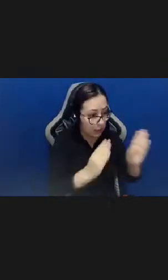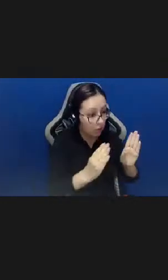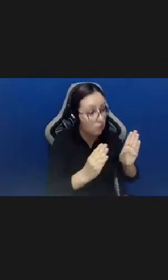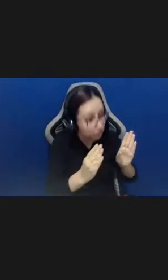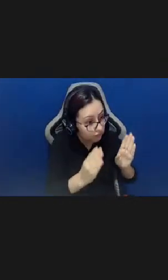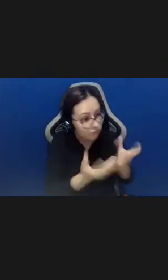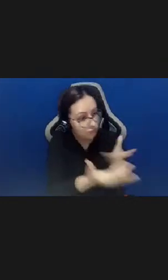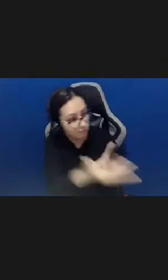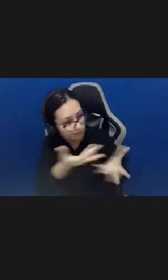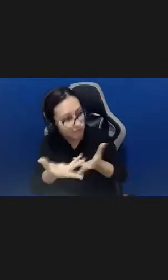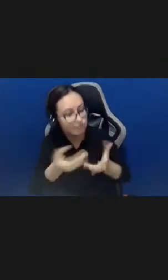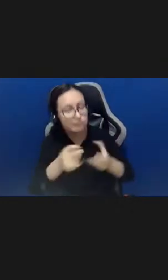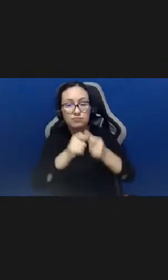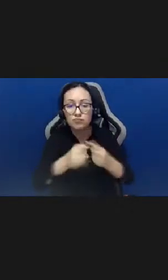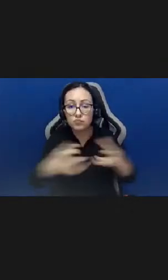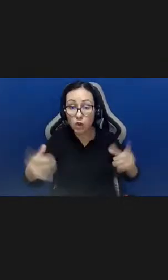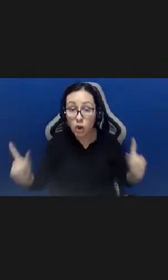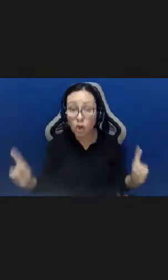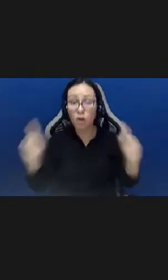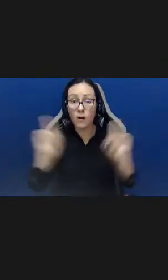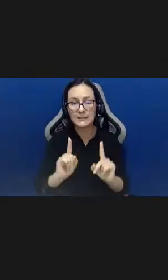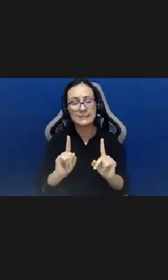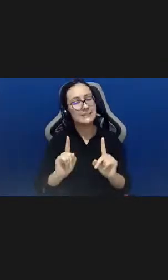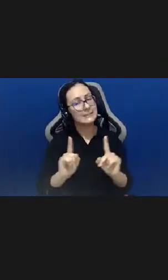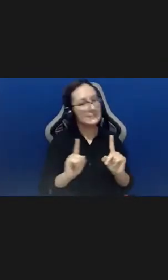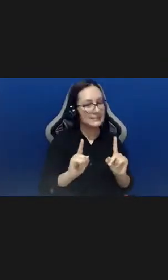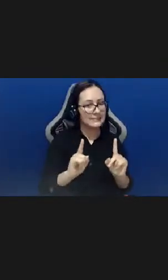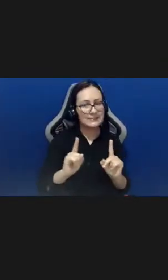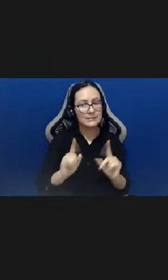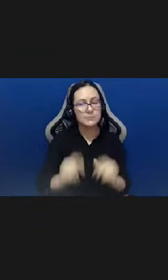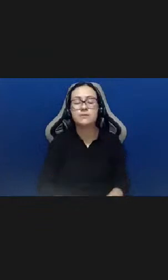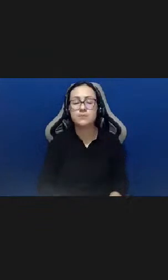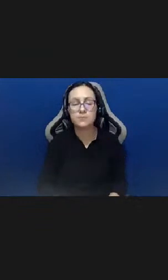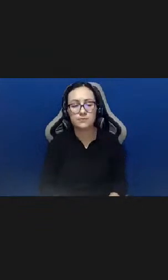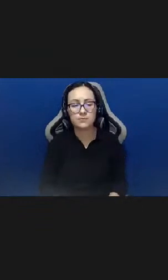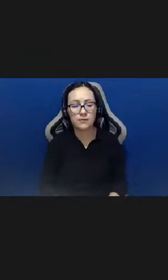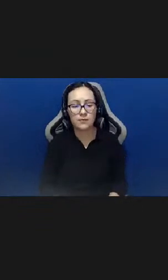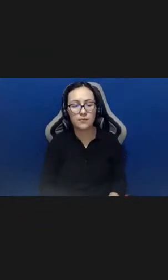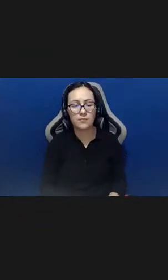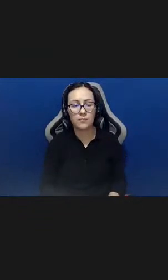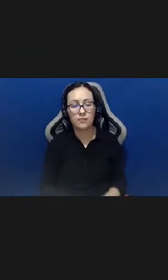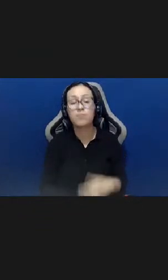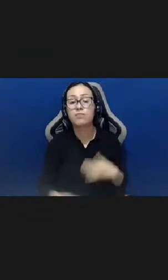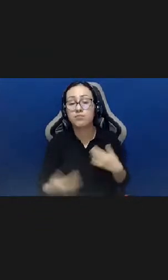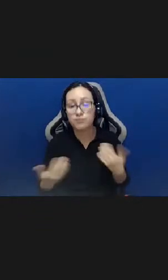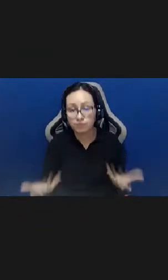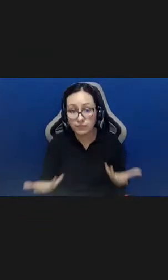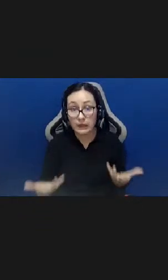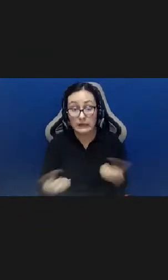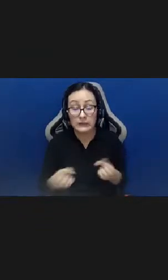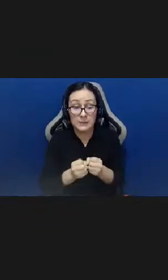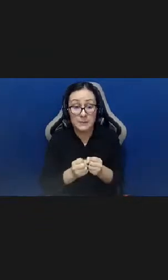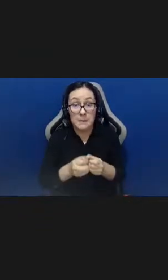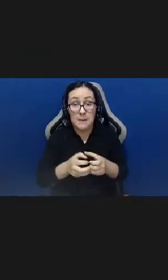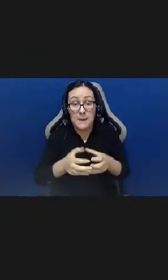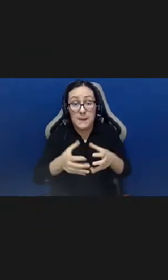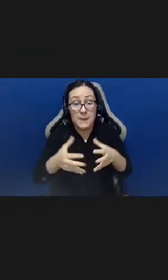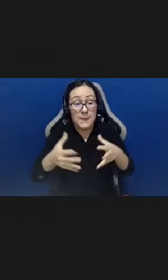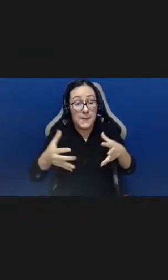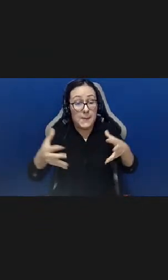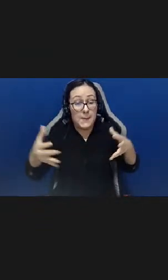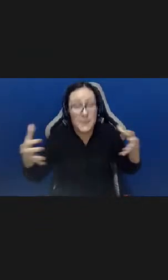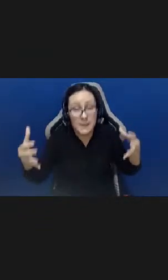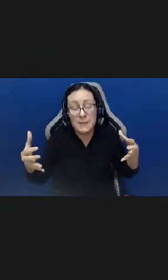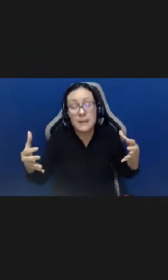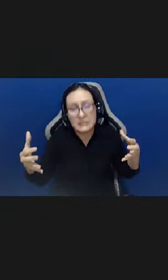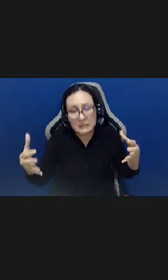very, very in a widespread manner. And the same with the new neuropsychiatric disorders, which will be